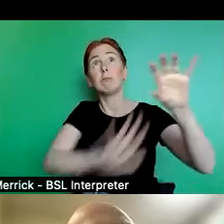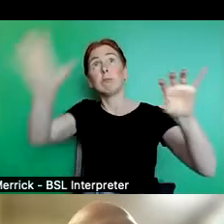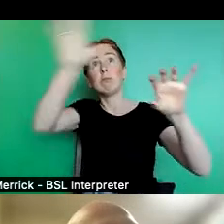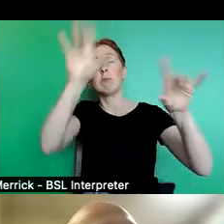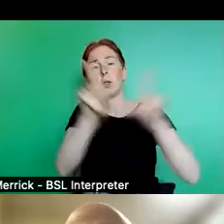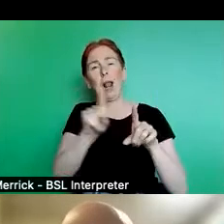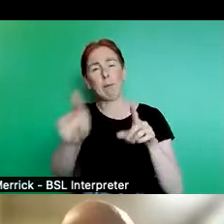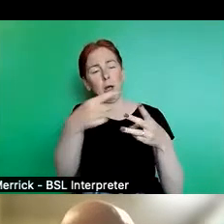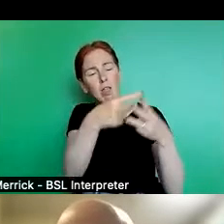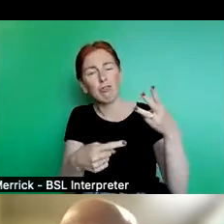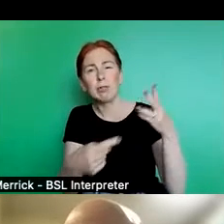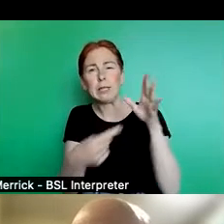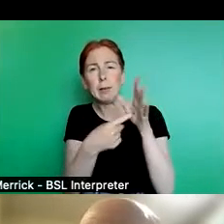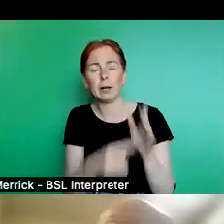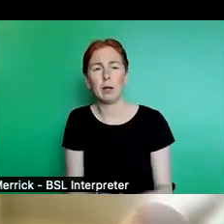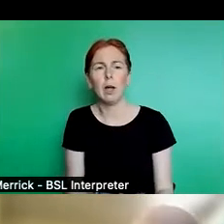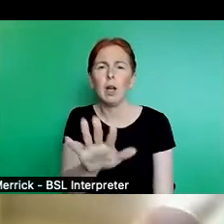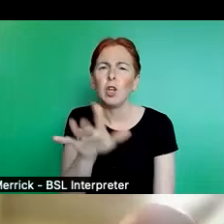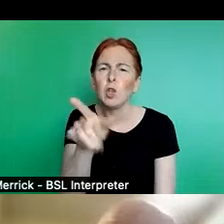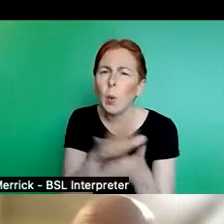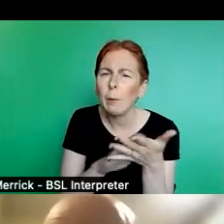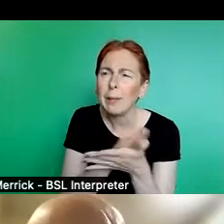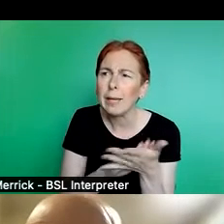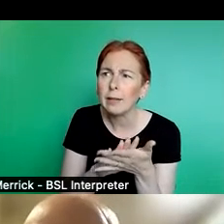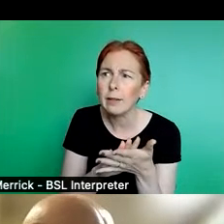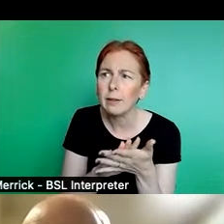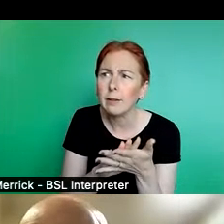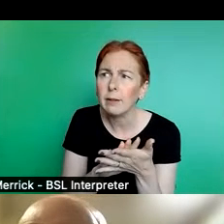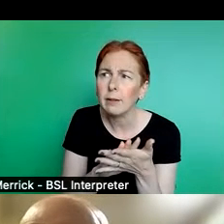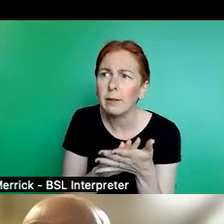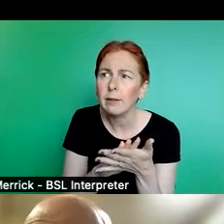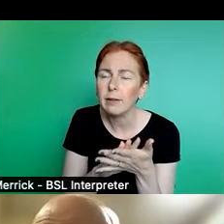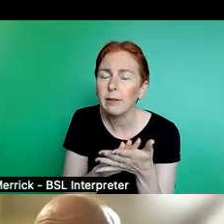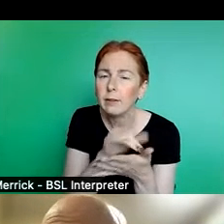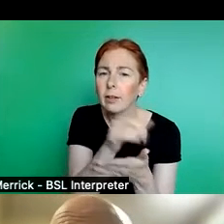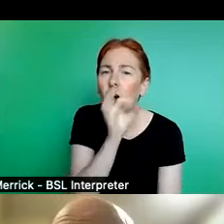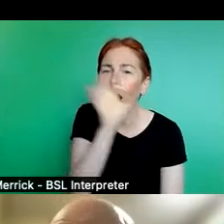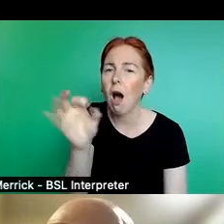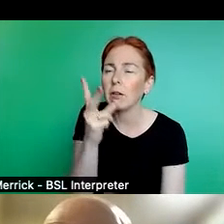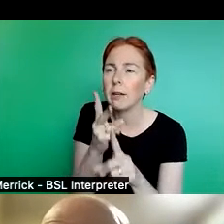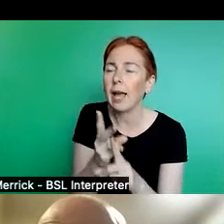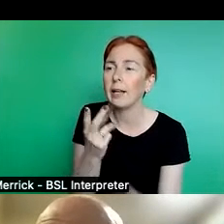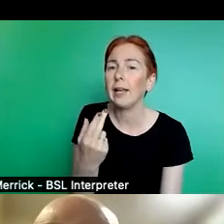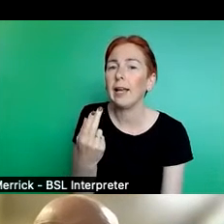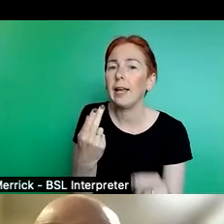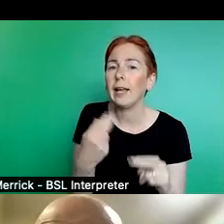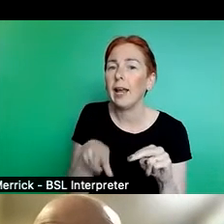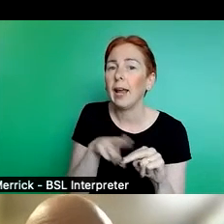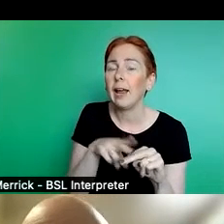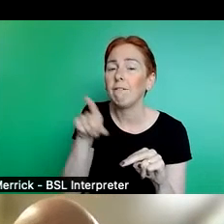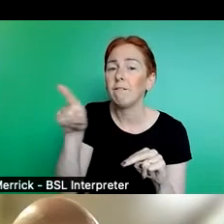yes, and so if you've got if you have got a clinical diagnosis of Usher syndrome and haven't been offered testing, and